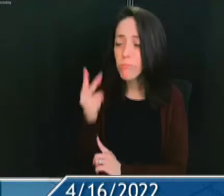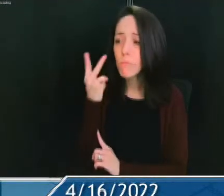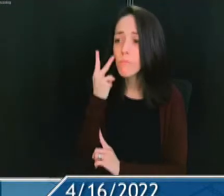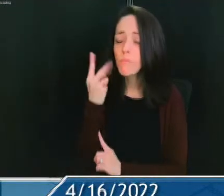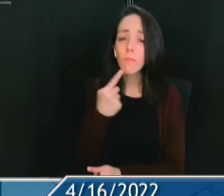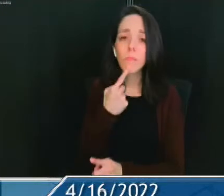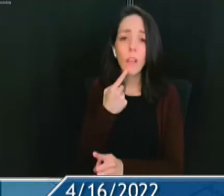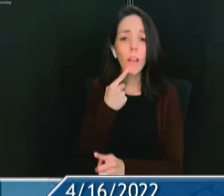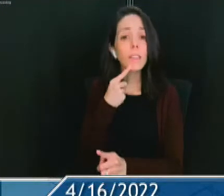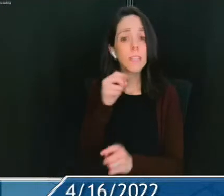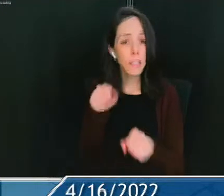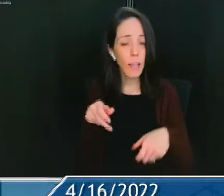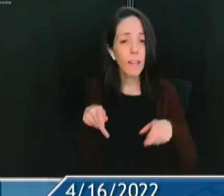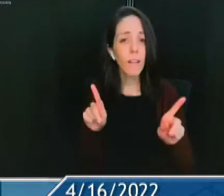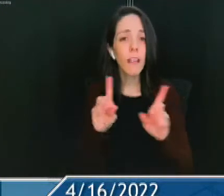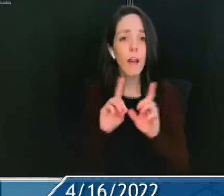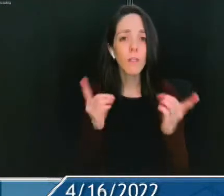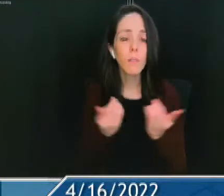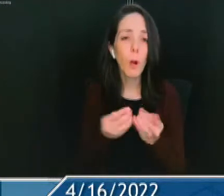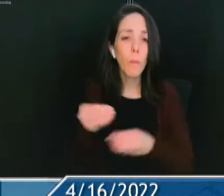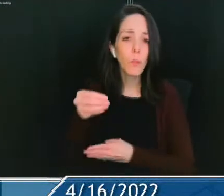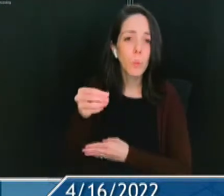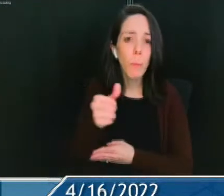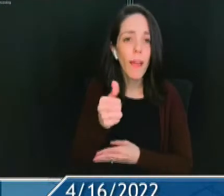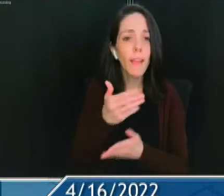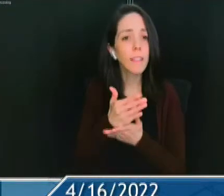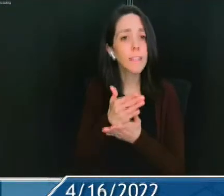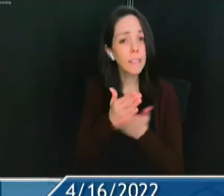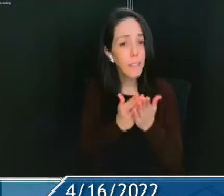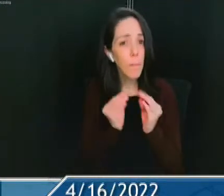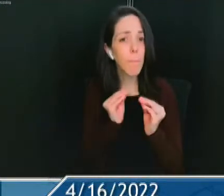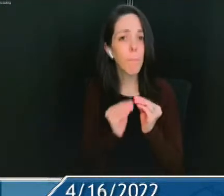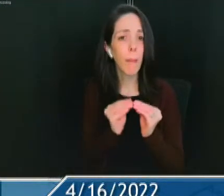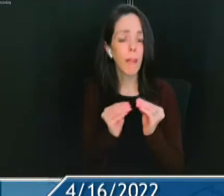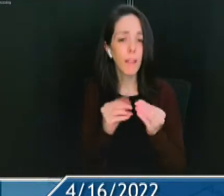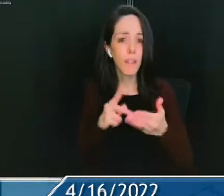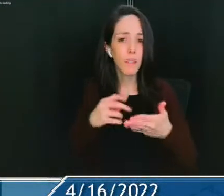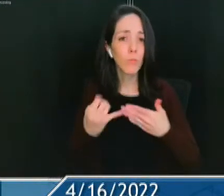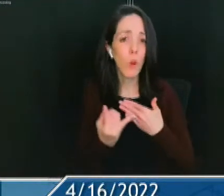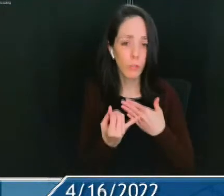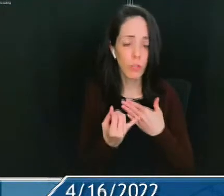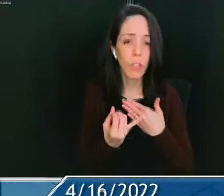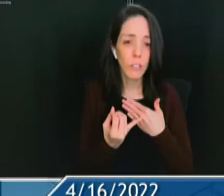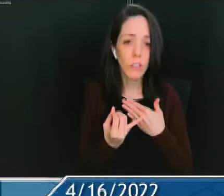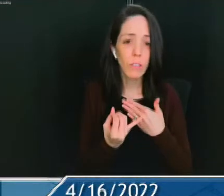pay for some capital maintenance projects being unspent